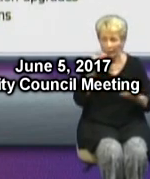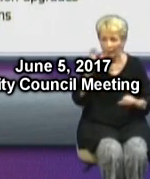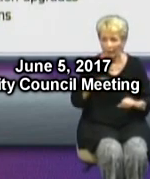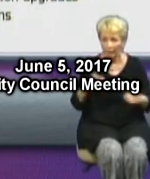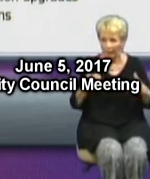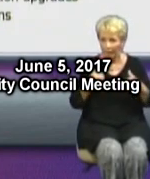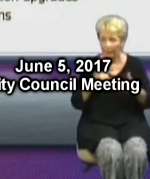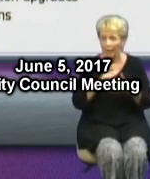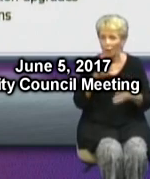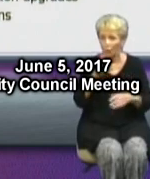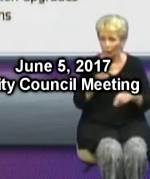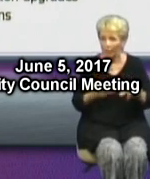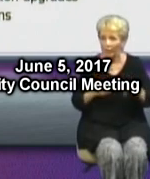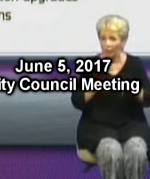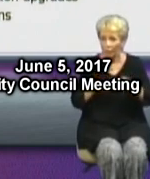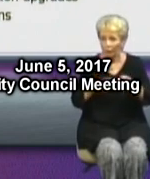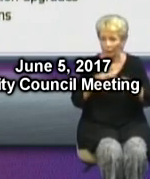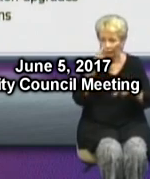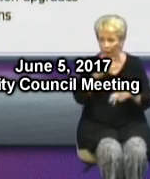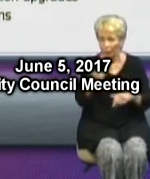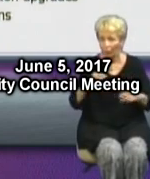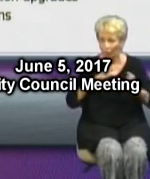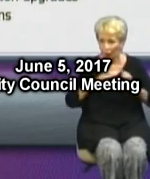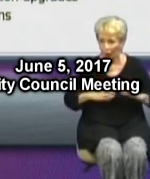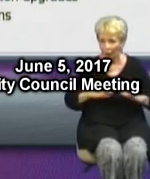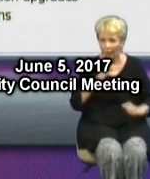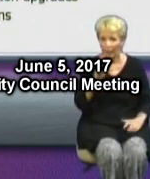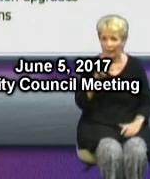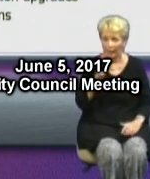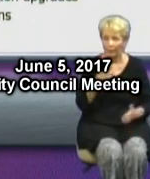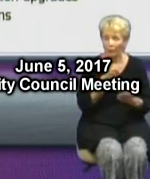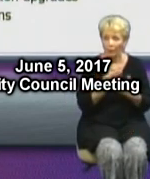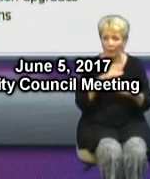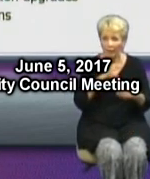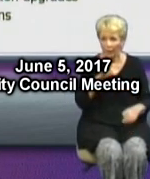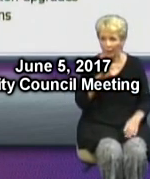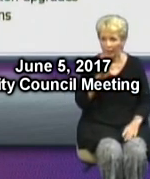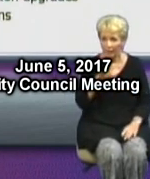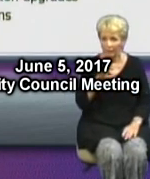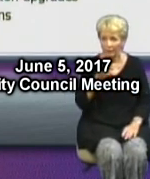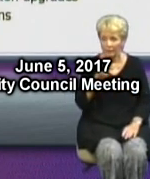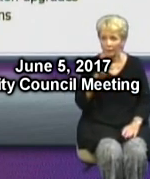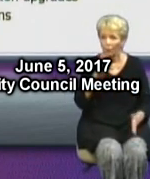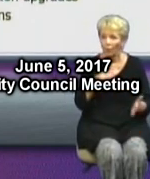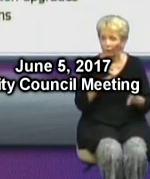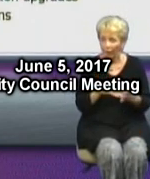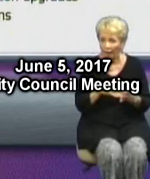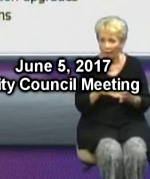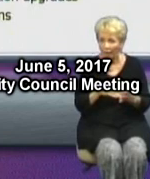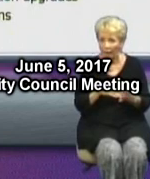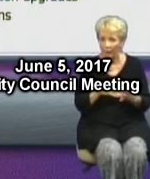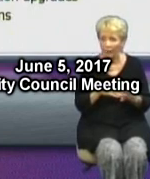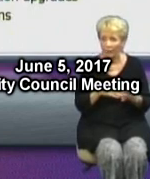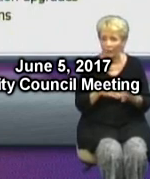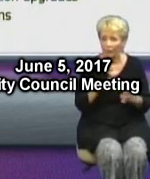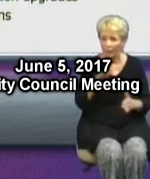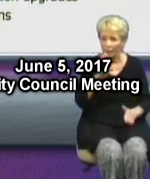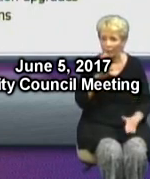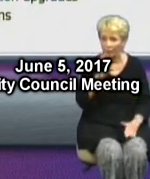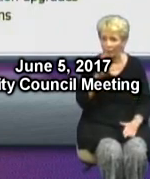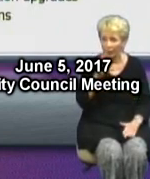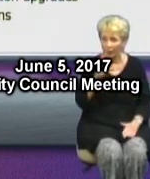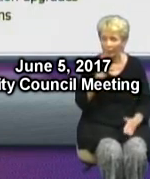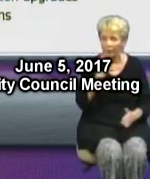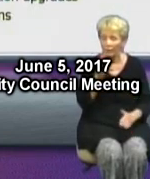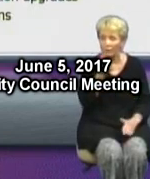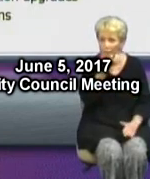the rest of our customers. A capital budget, about $864,000, bucket truck, some substation upgrades,